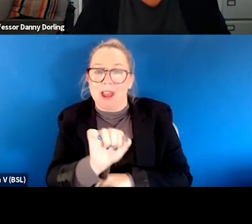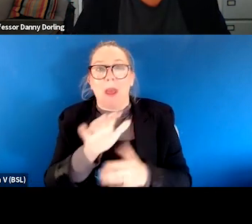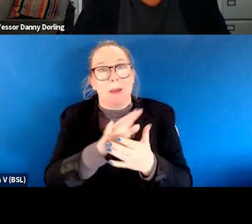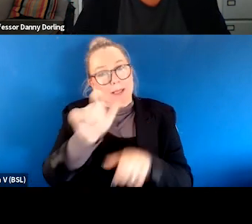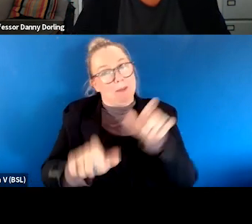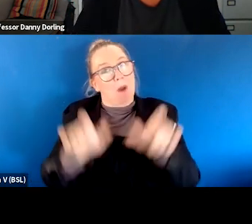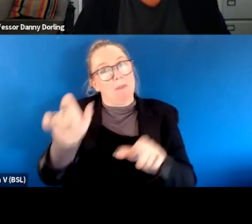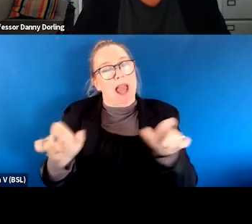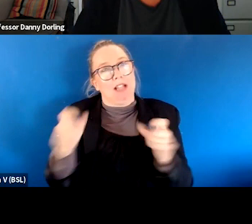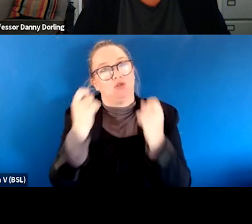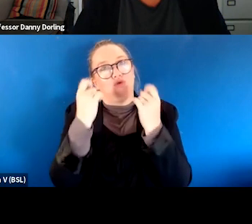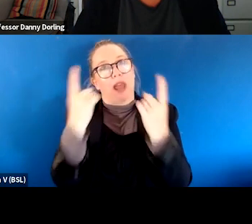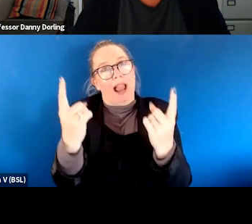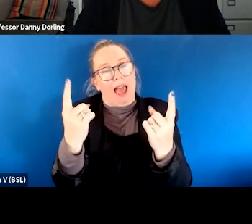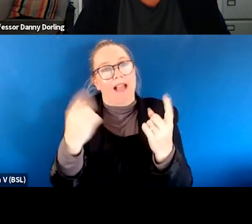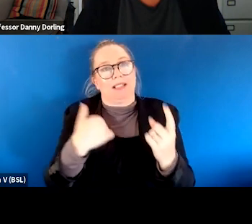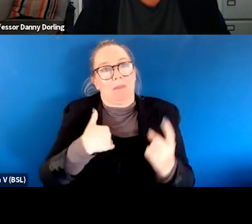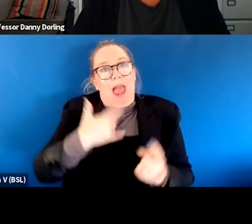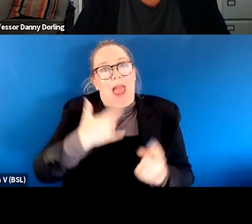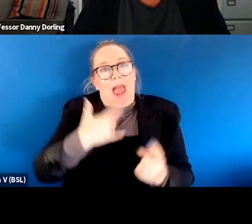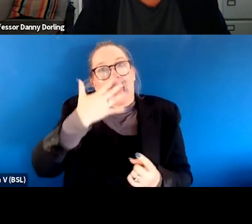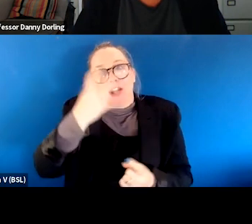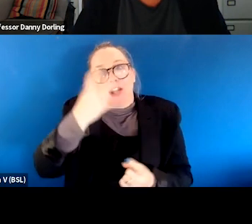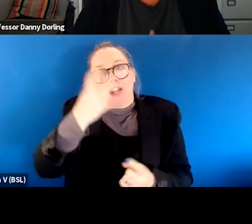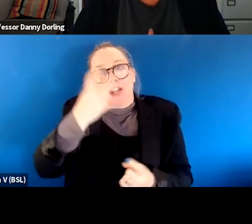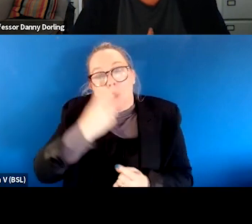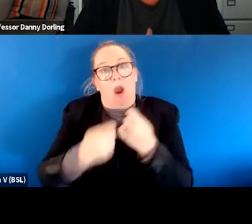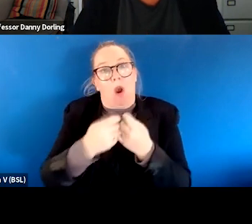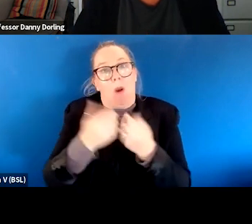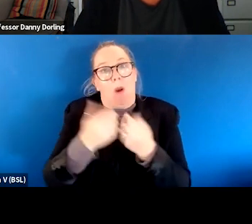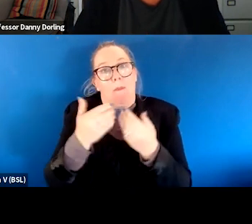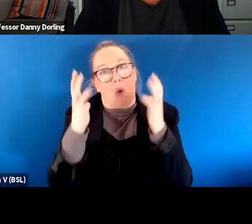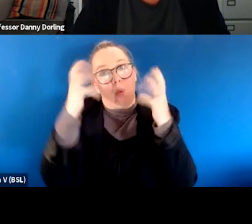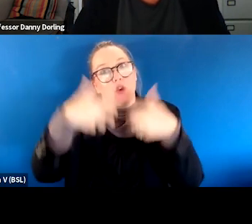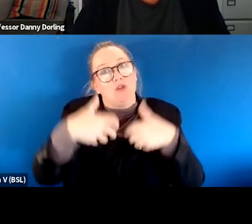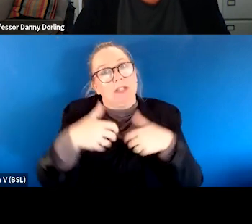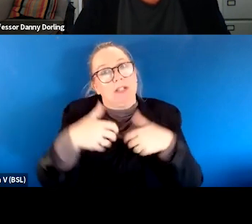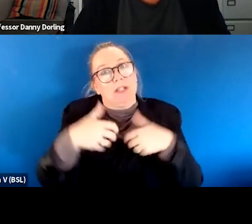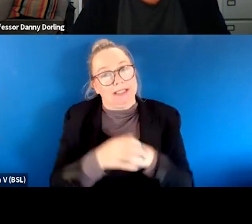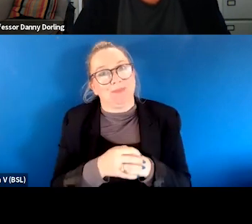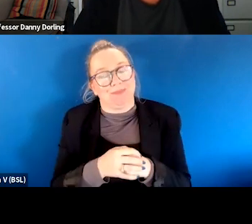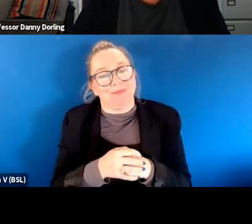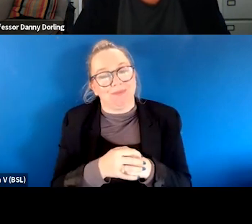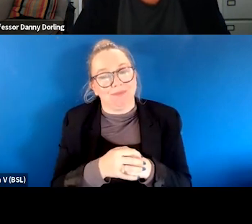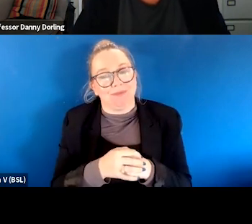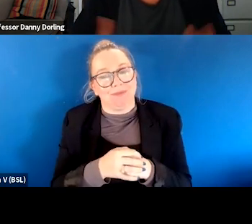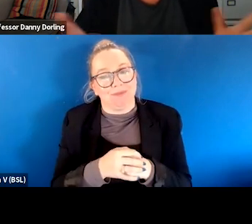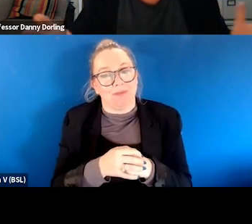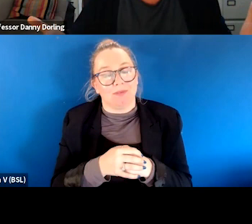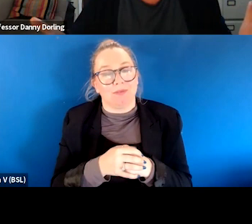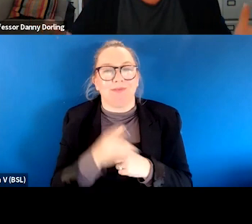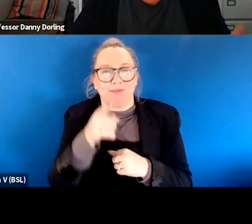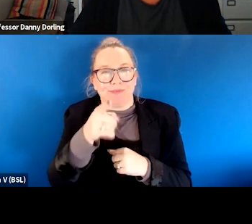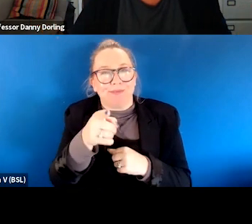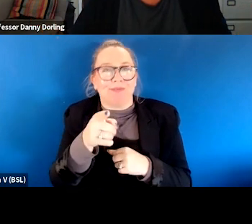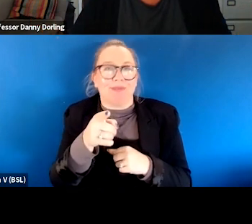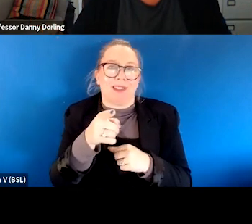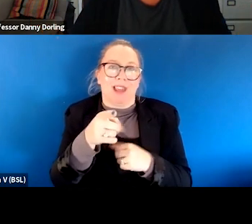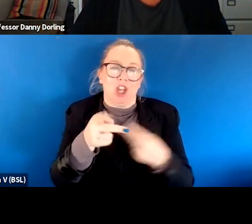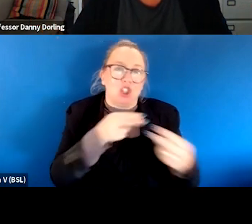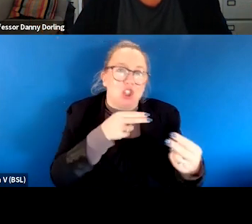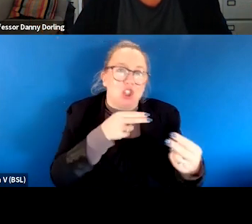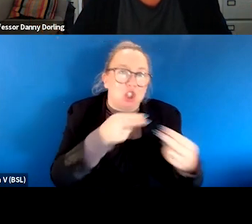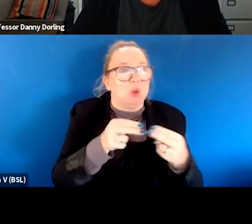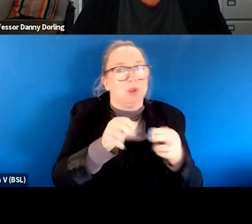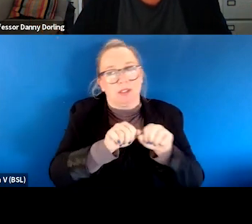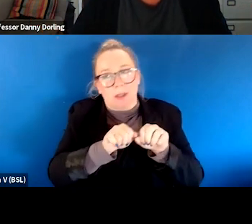age is the major factor. They won't necessarily help that much, I think. The media, for instance, a colleague of mine